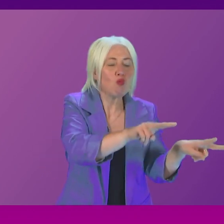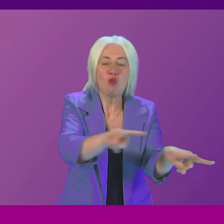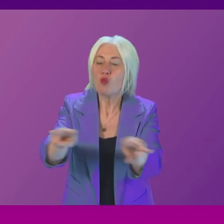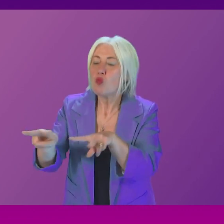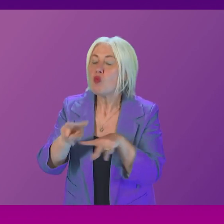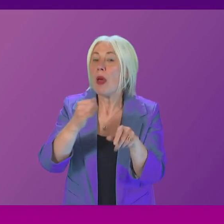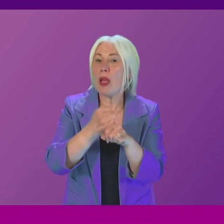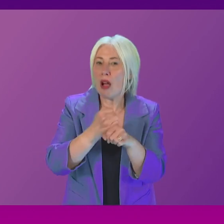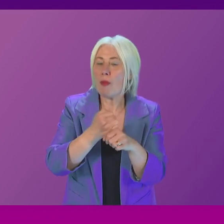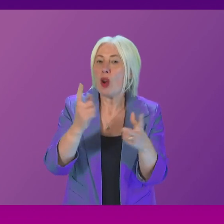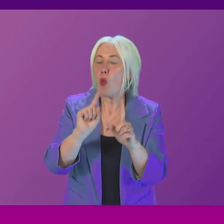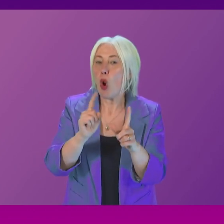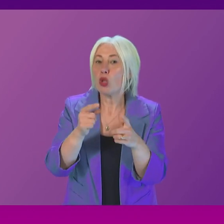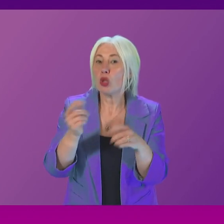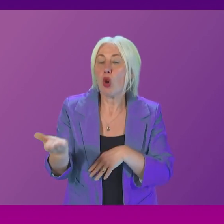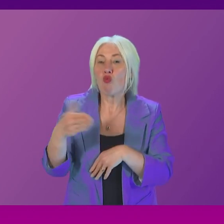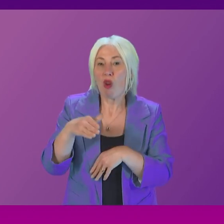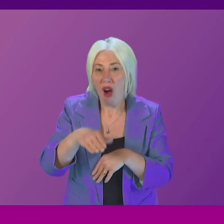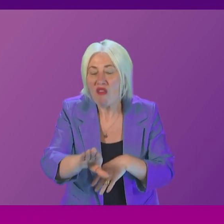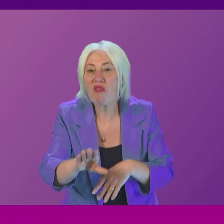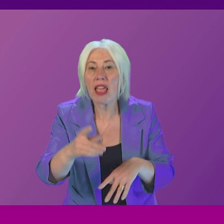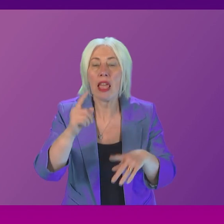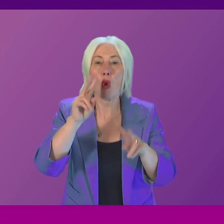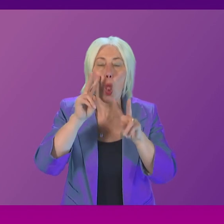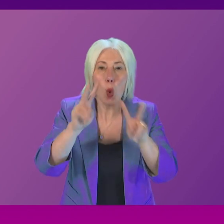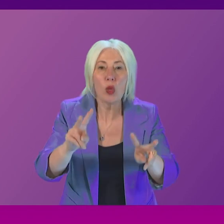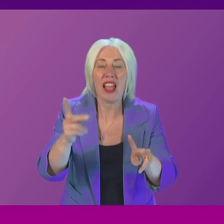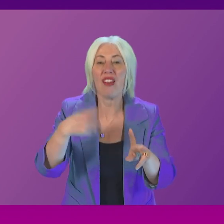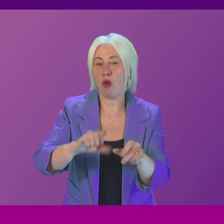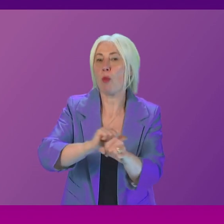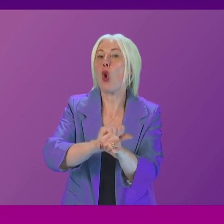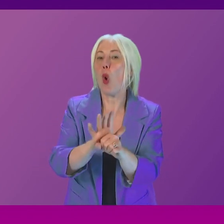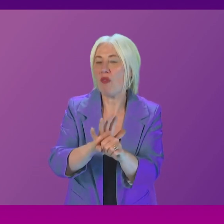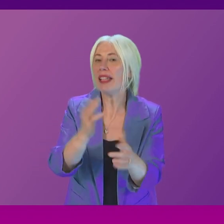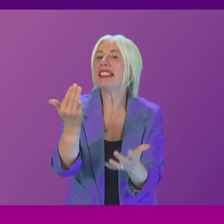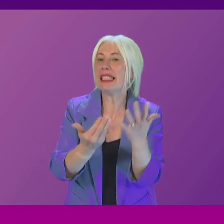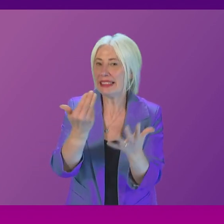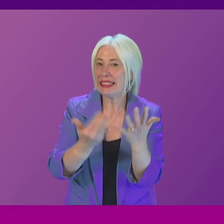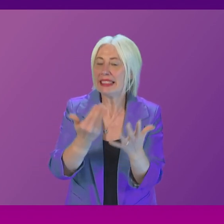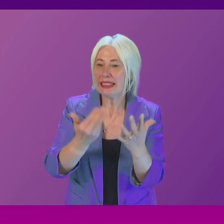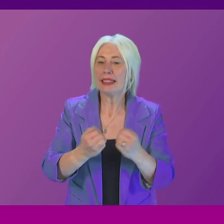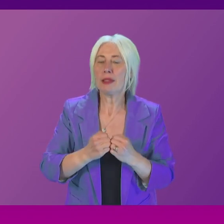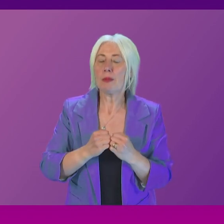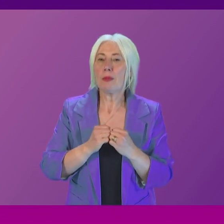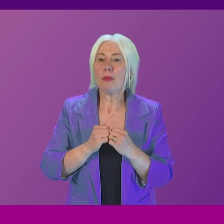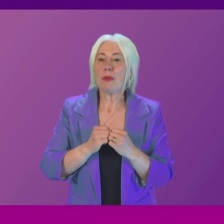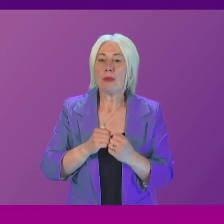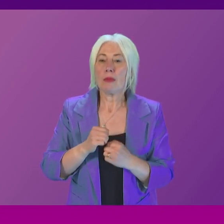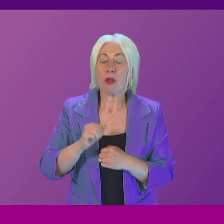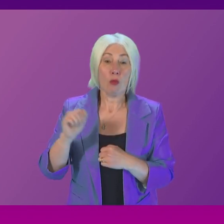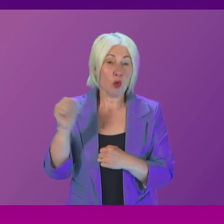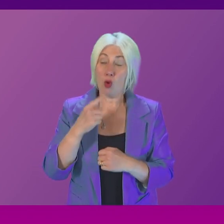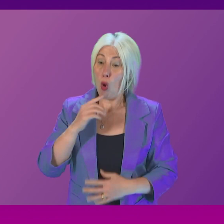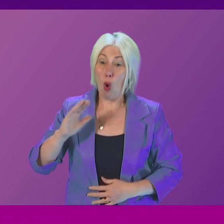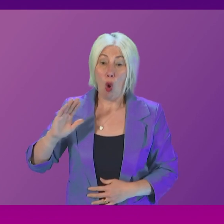to a recovery from COVID-19. It should be said, almost